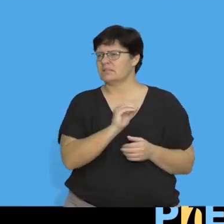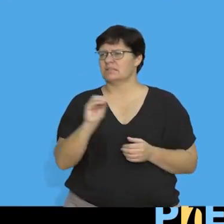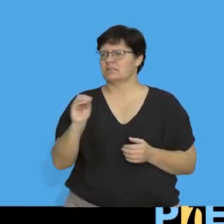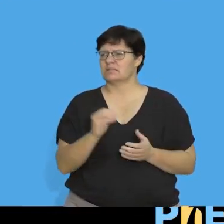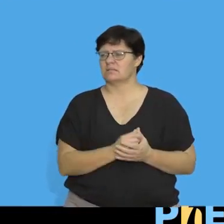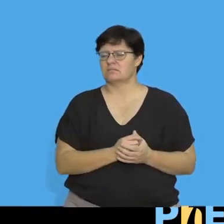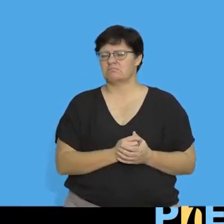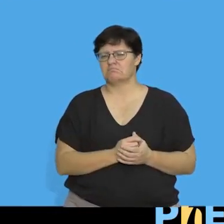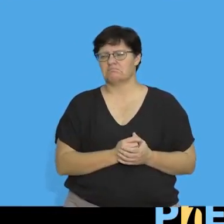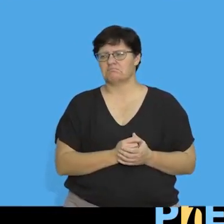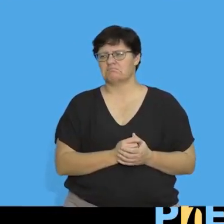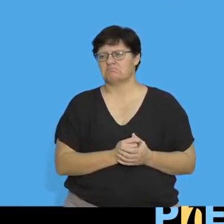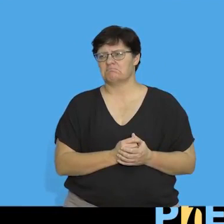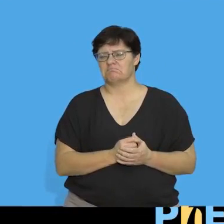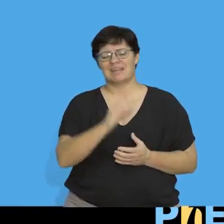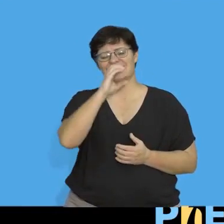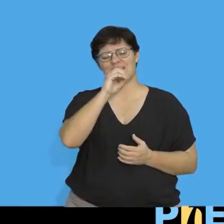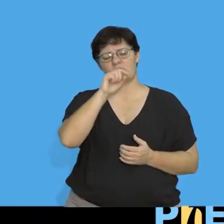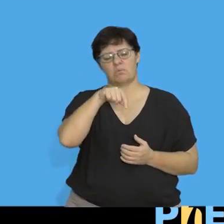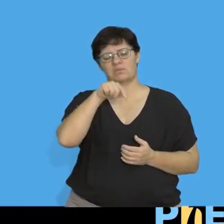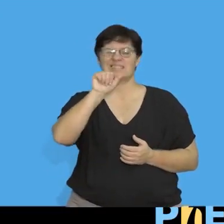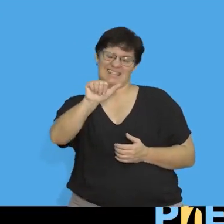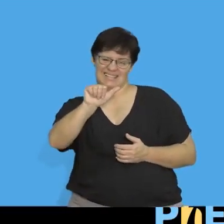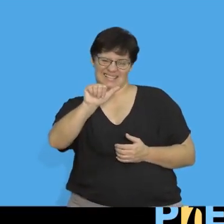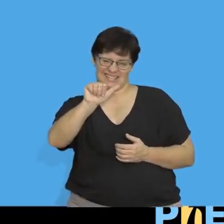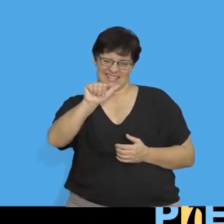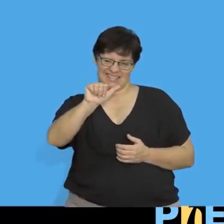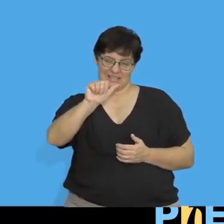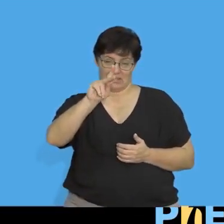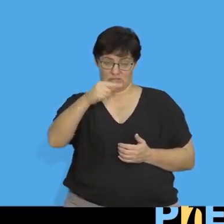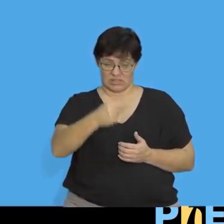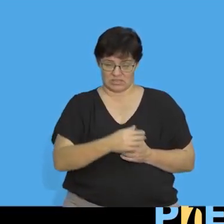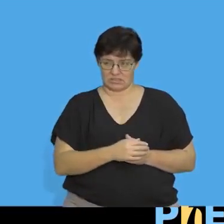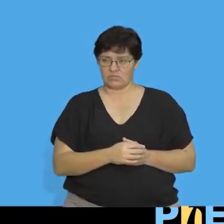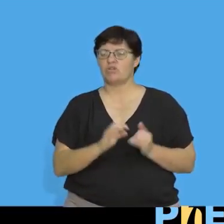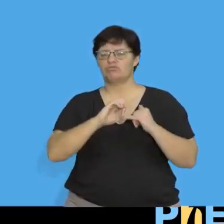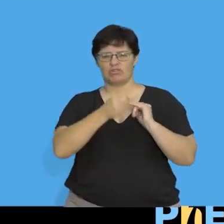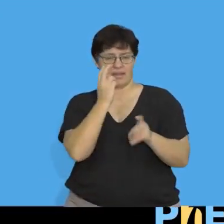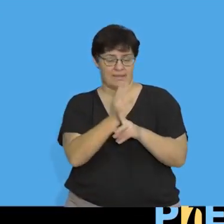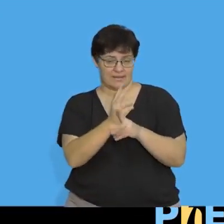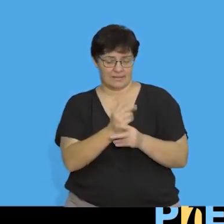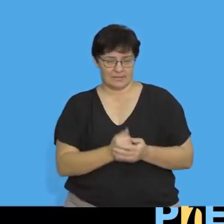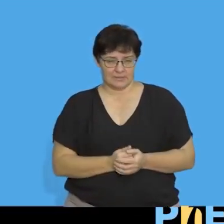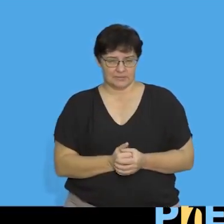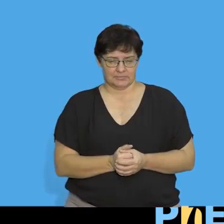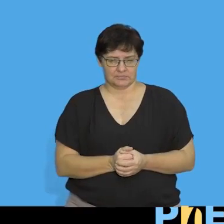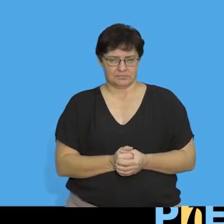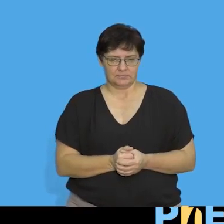again to 0.6. And let's try it again there.